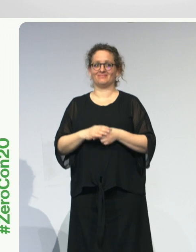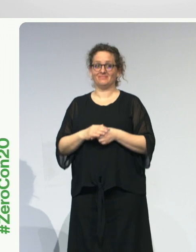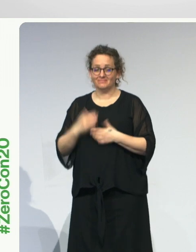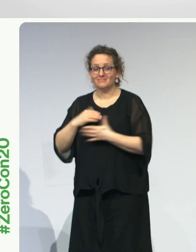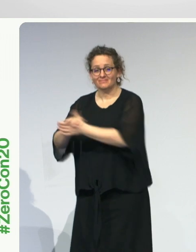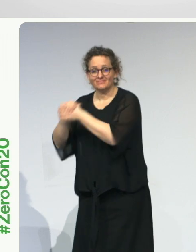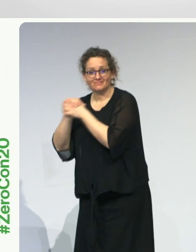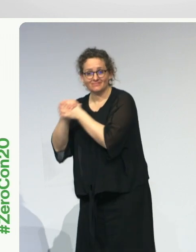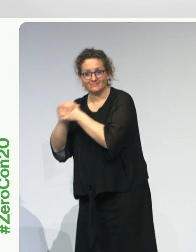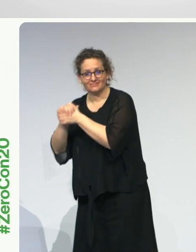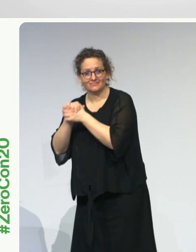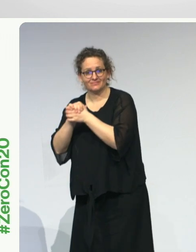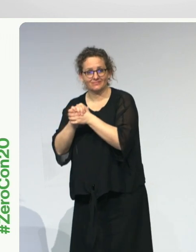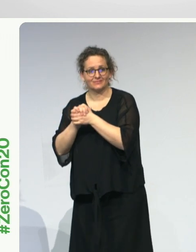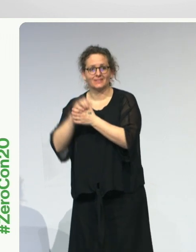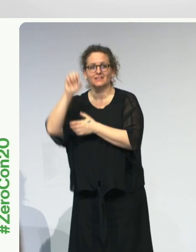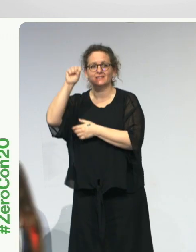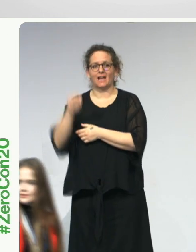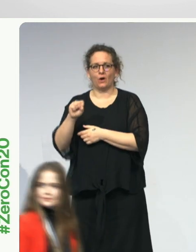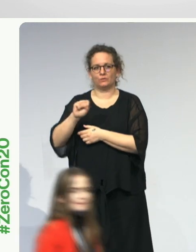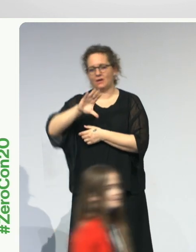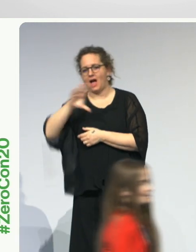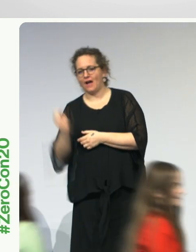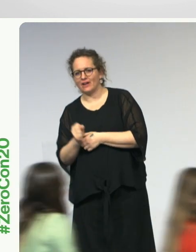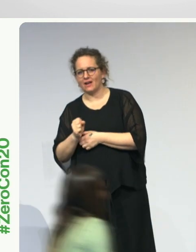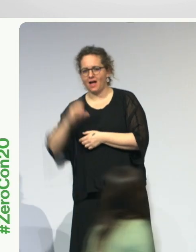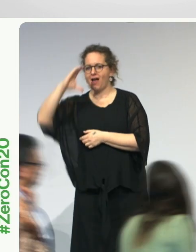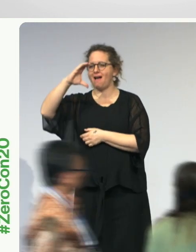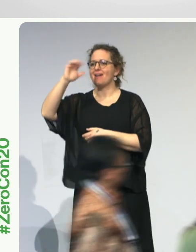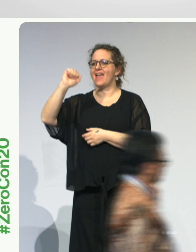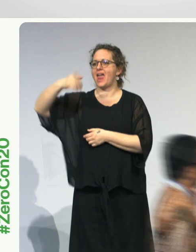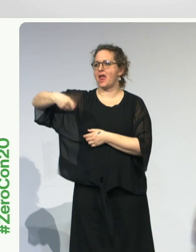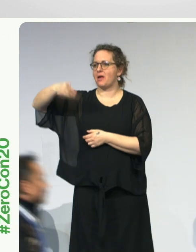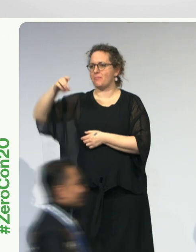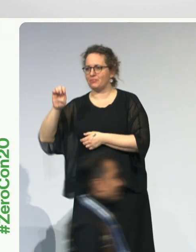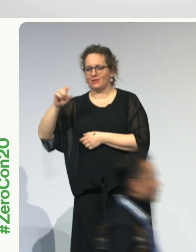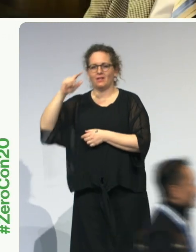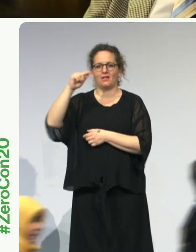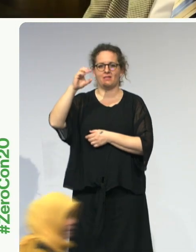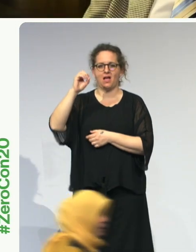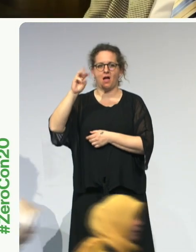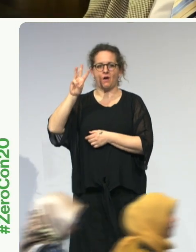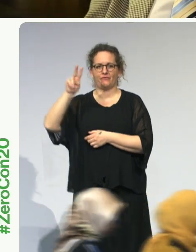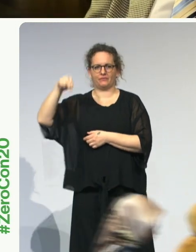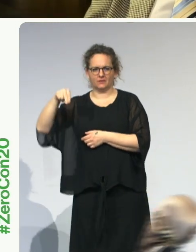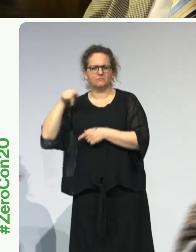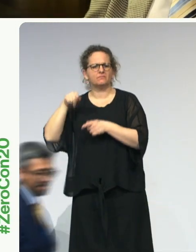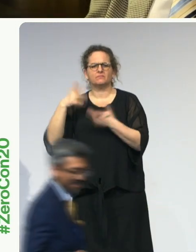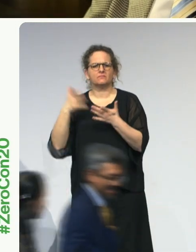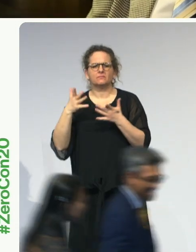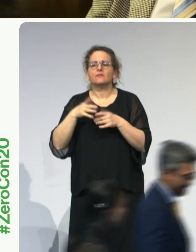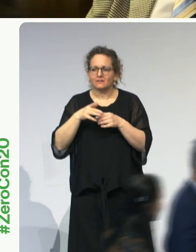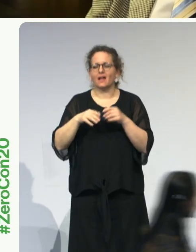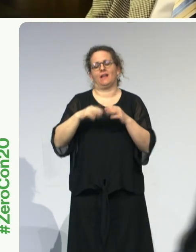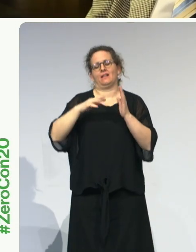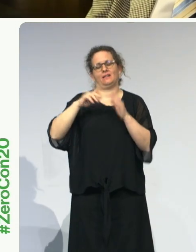Congratulations to the University of Cape Town from South Africa. The university started a disability studies program at various levels for